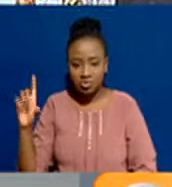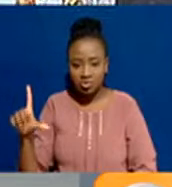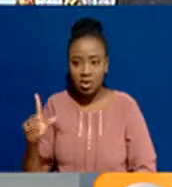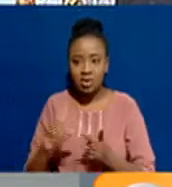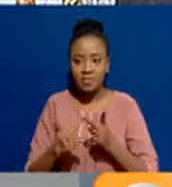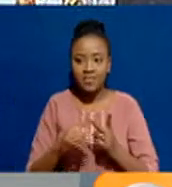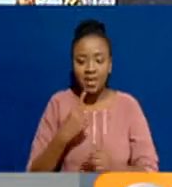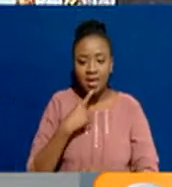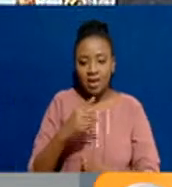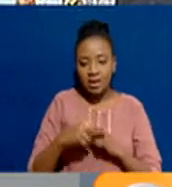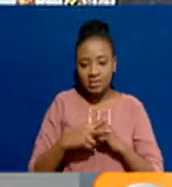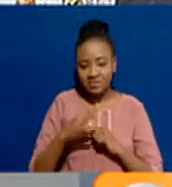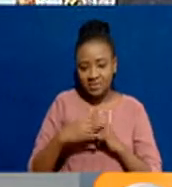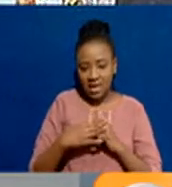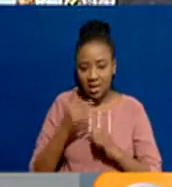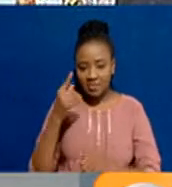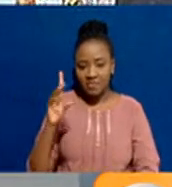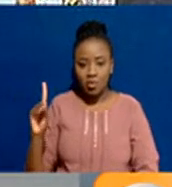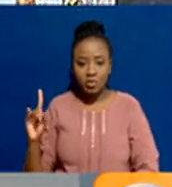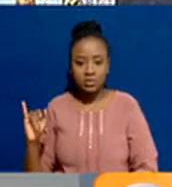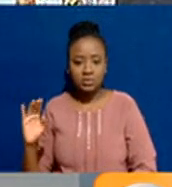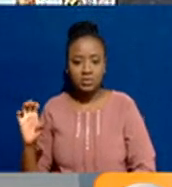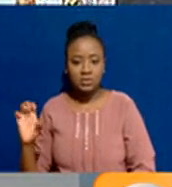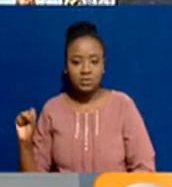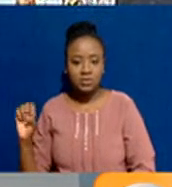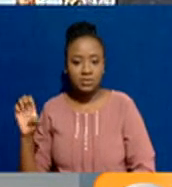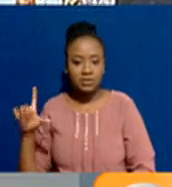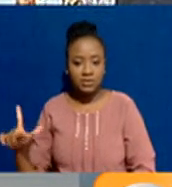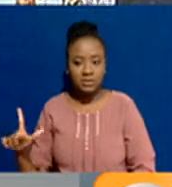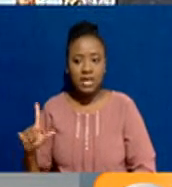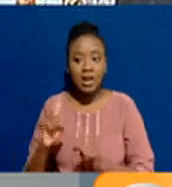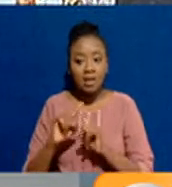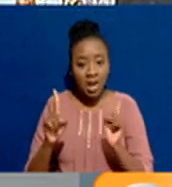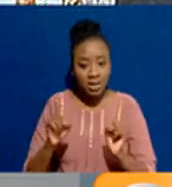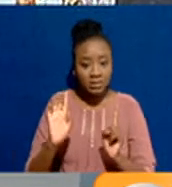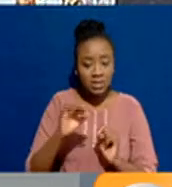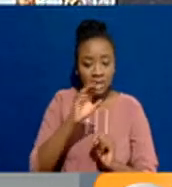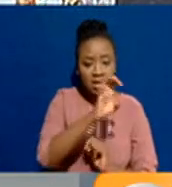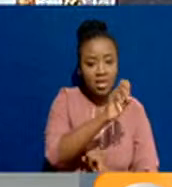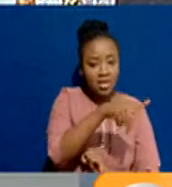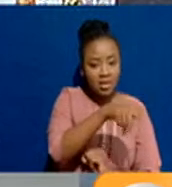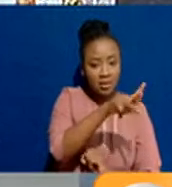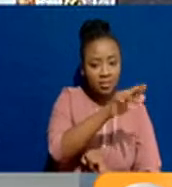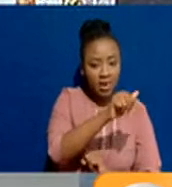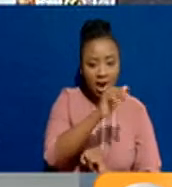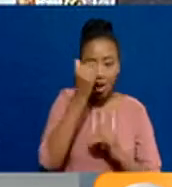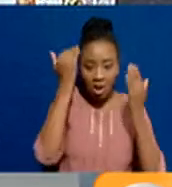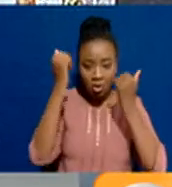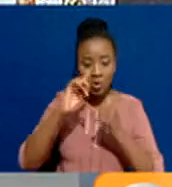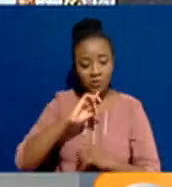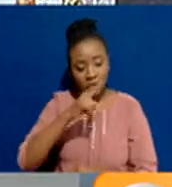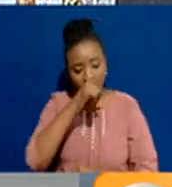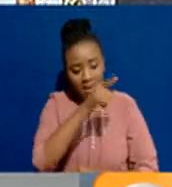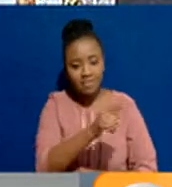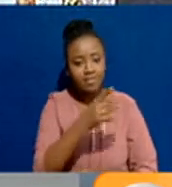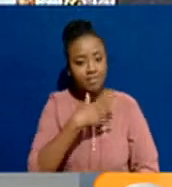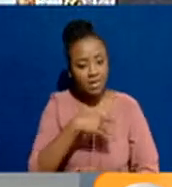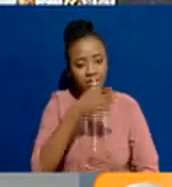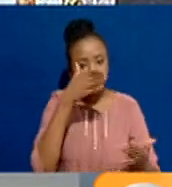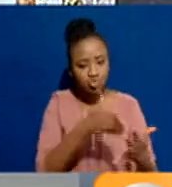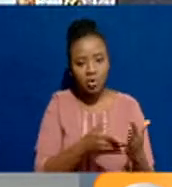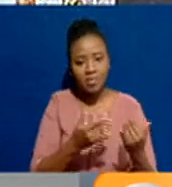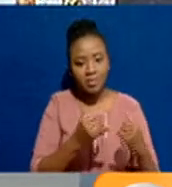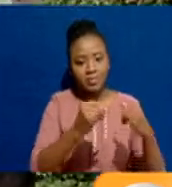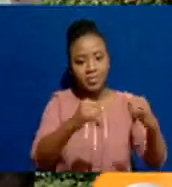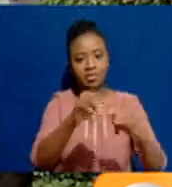179.60 for diesel. The move by EPRA came despite two High Court orders that temporarily barred implementation of the Finance Act.